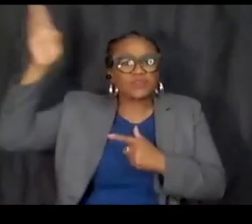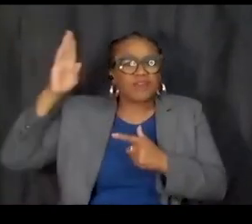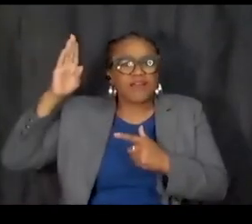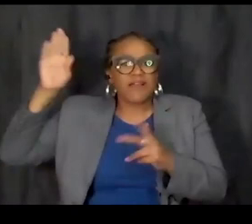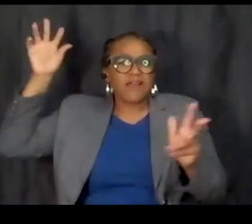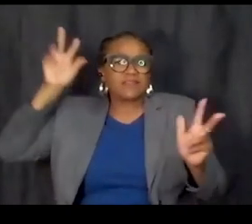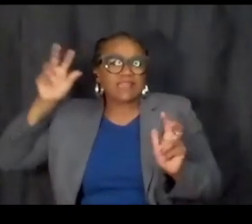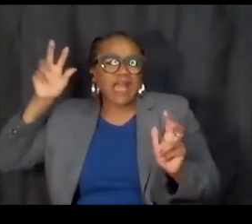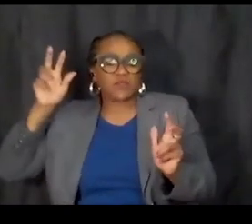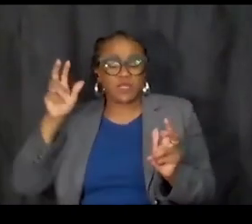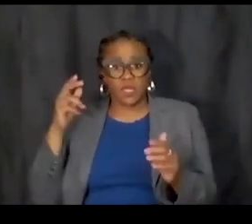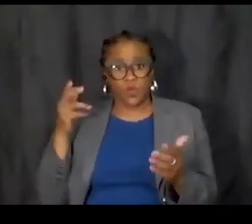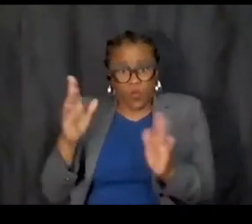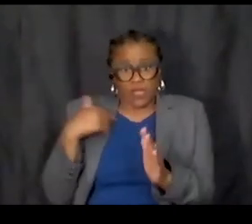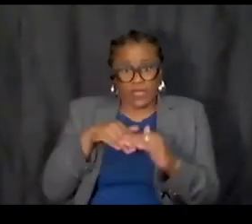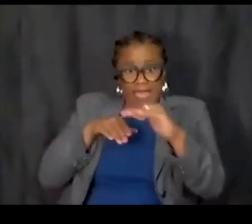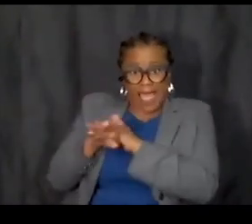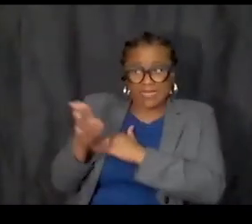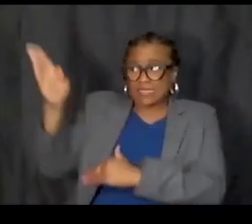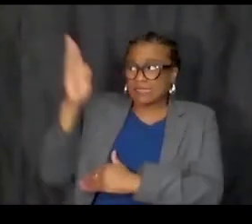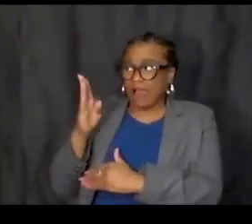sense, like hearing, echo.